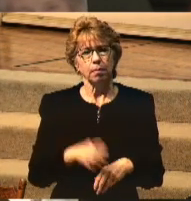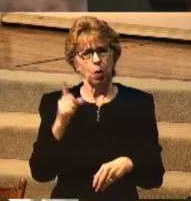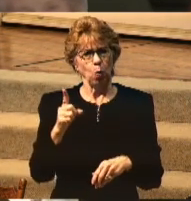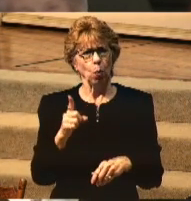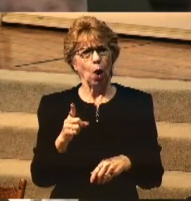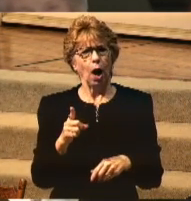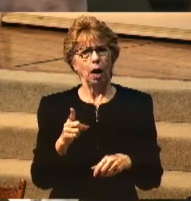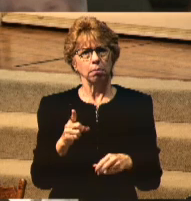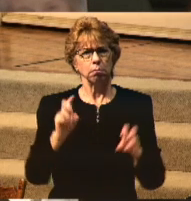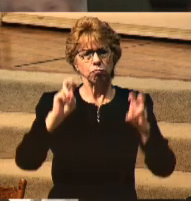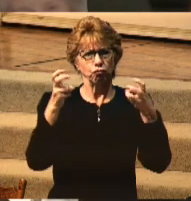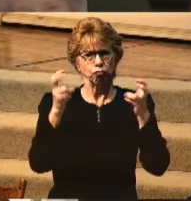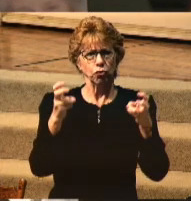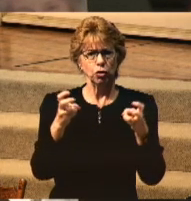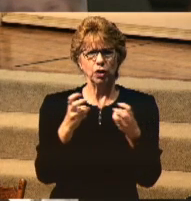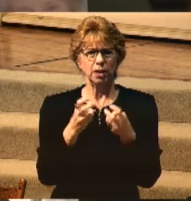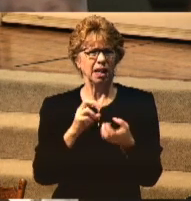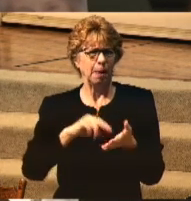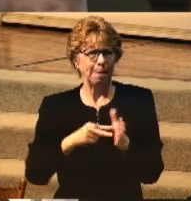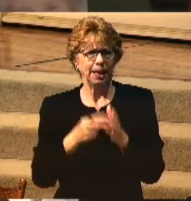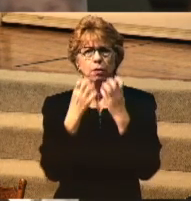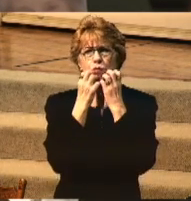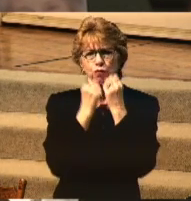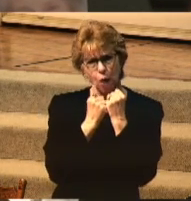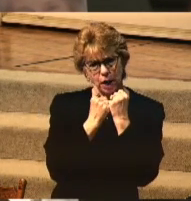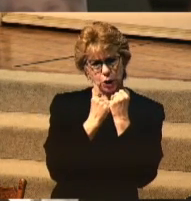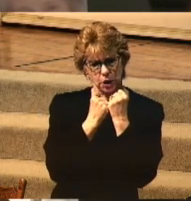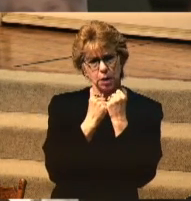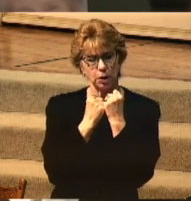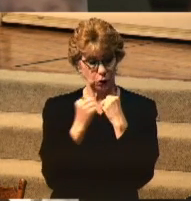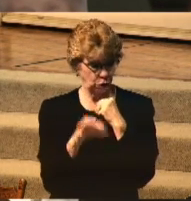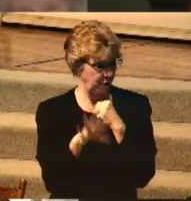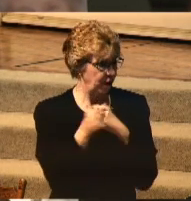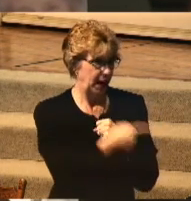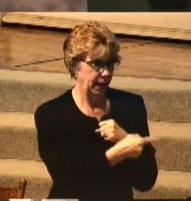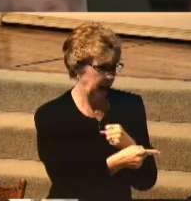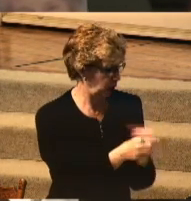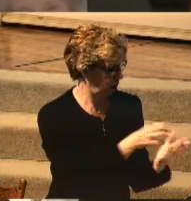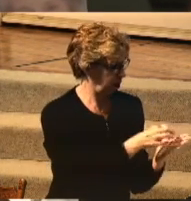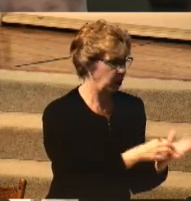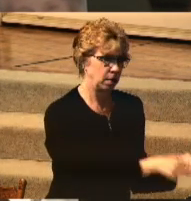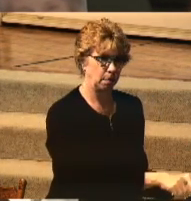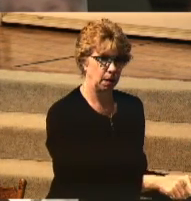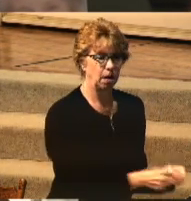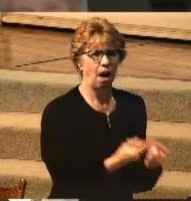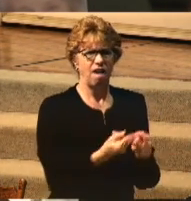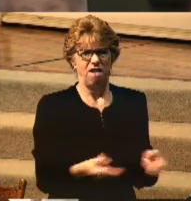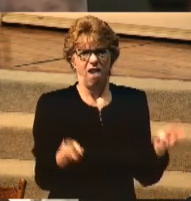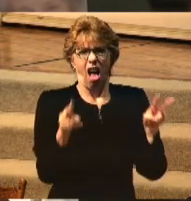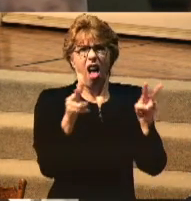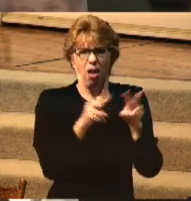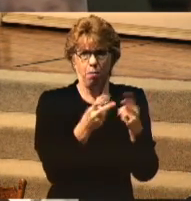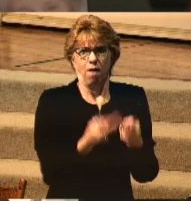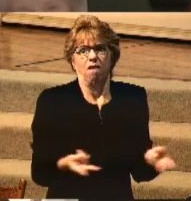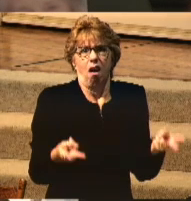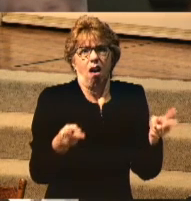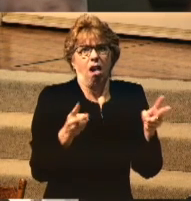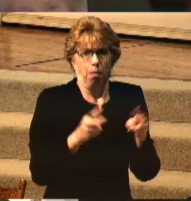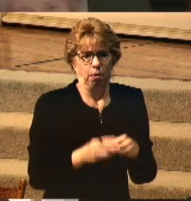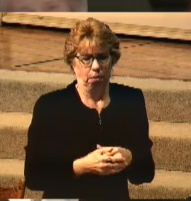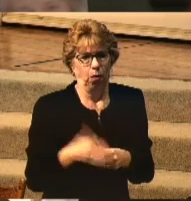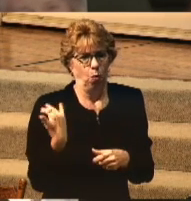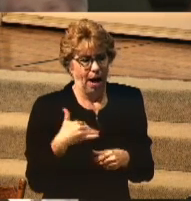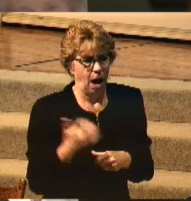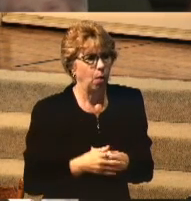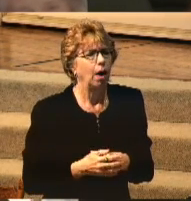one of the definitions of the word precious that we find here in this passage. Valuable, valuable. I believe that